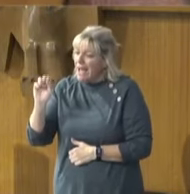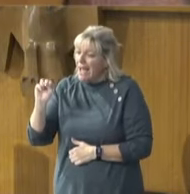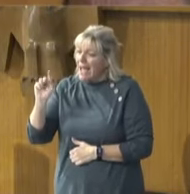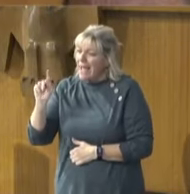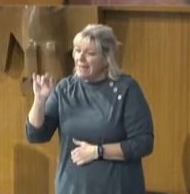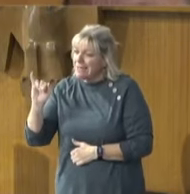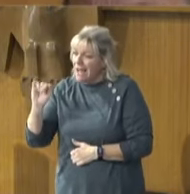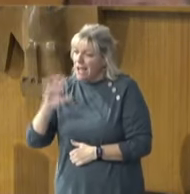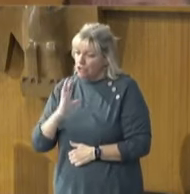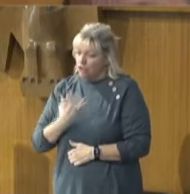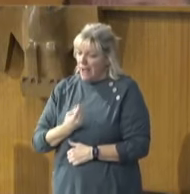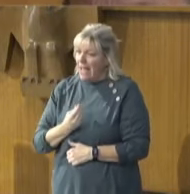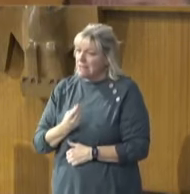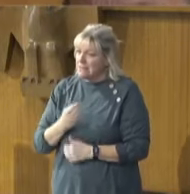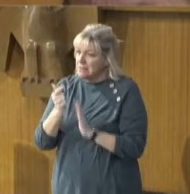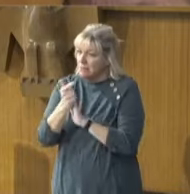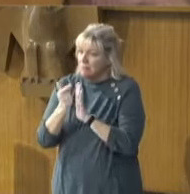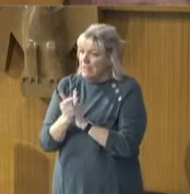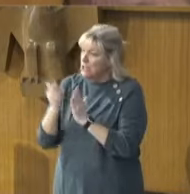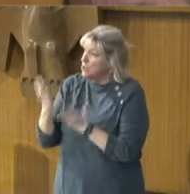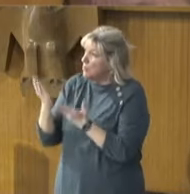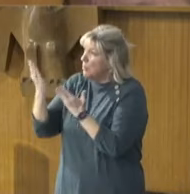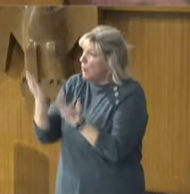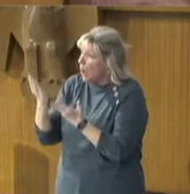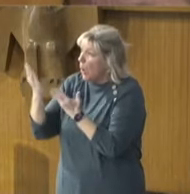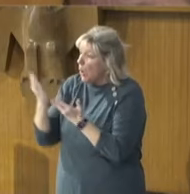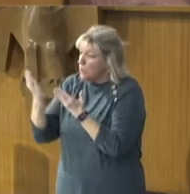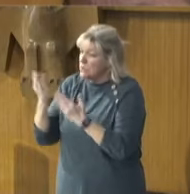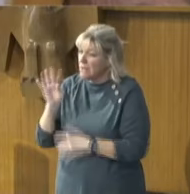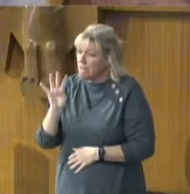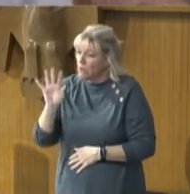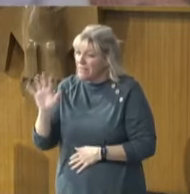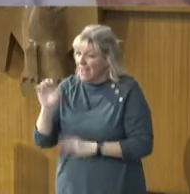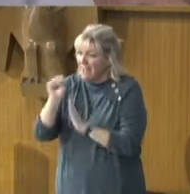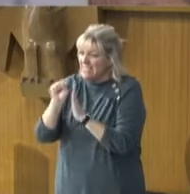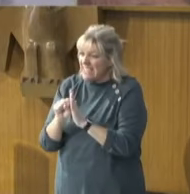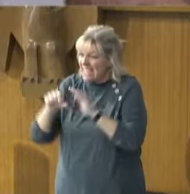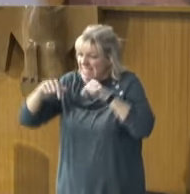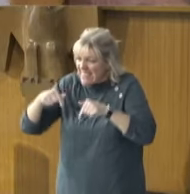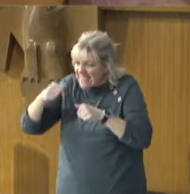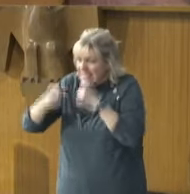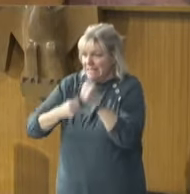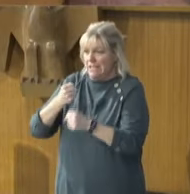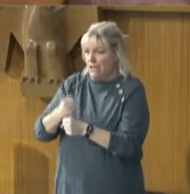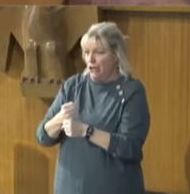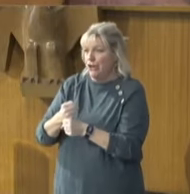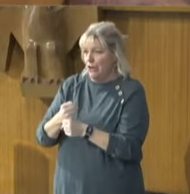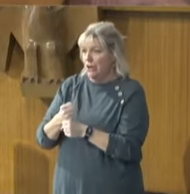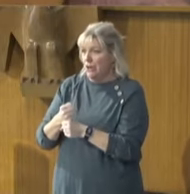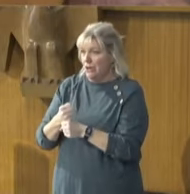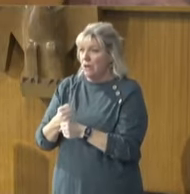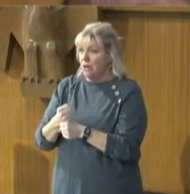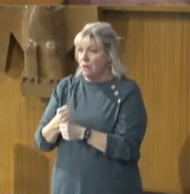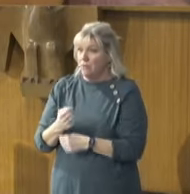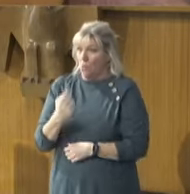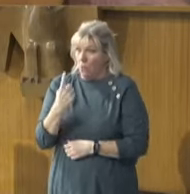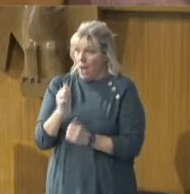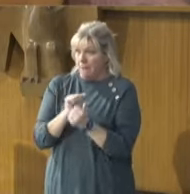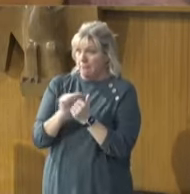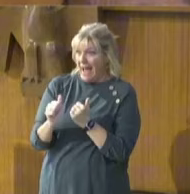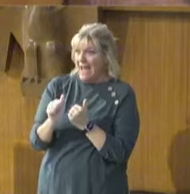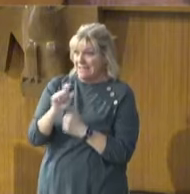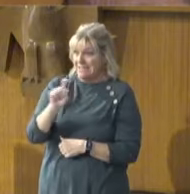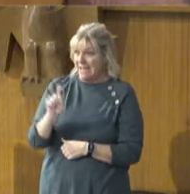bills have been proposed in 45 states in 2024 alone. One passed in Odessa,